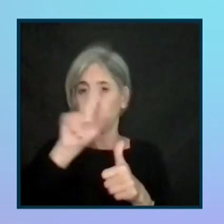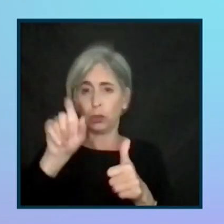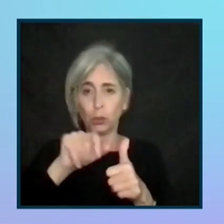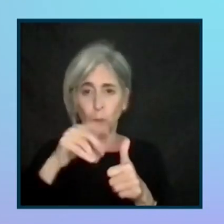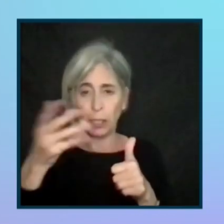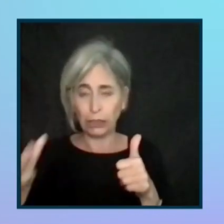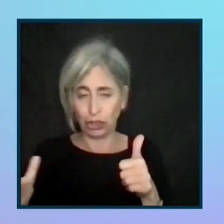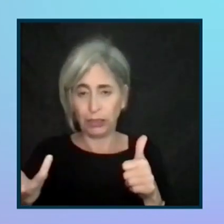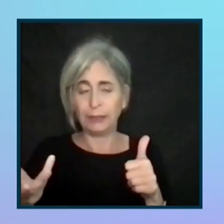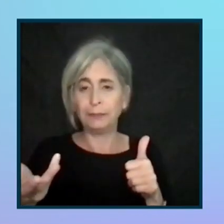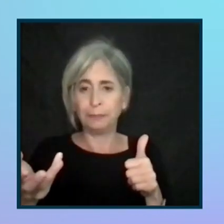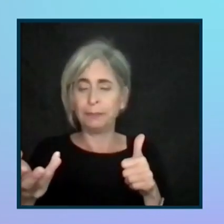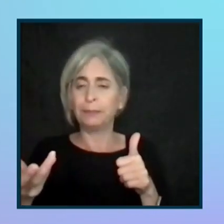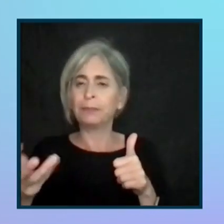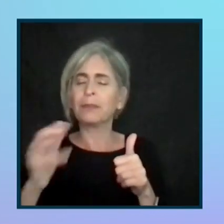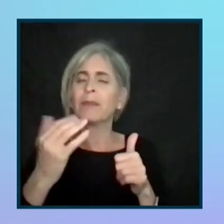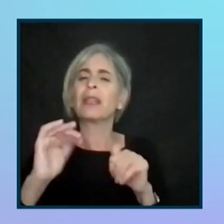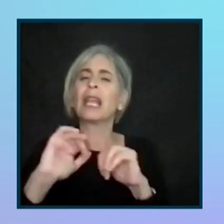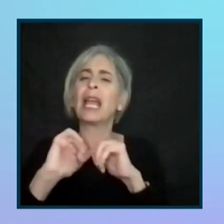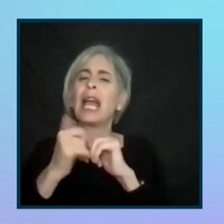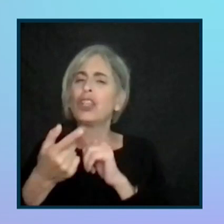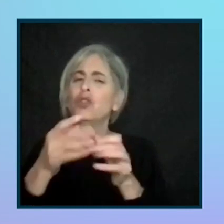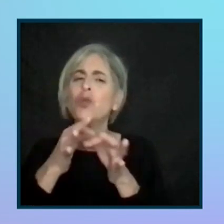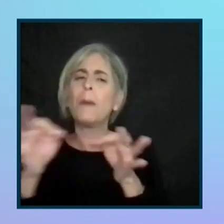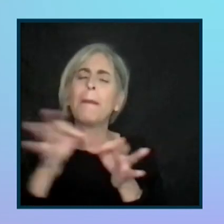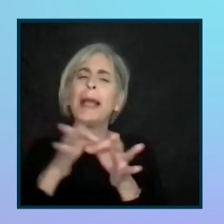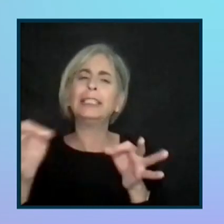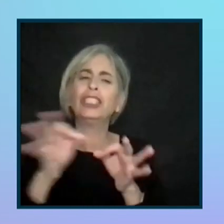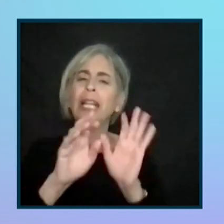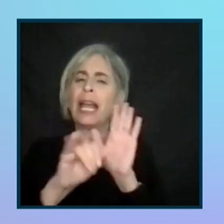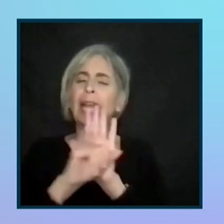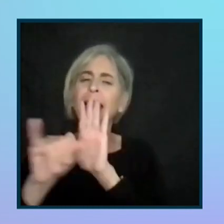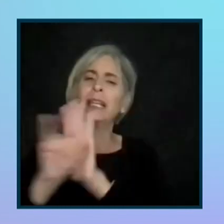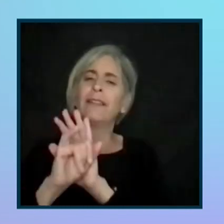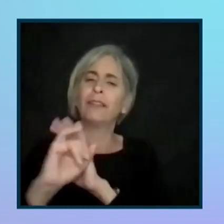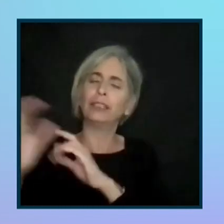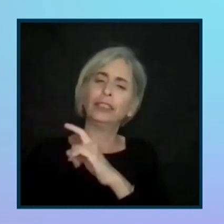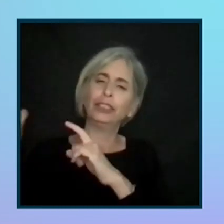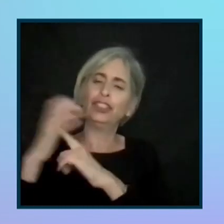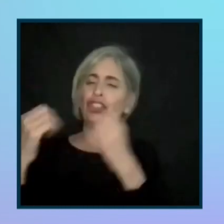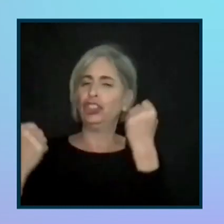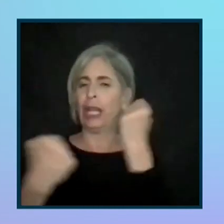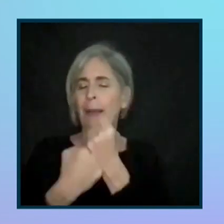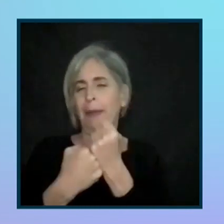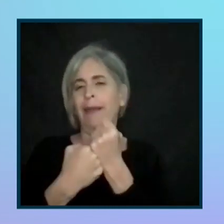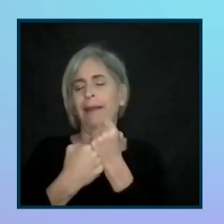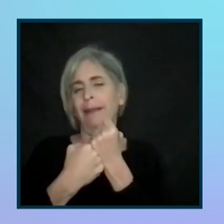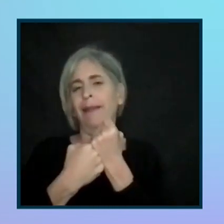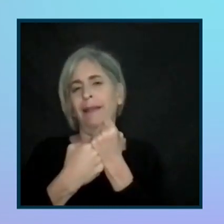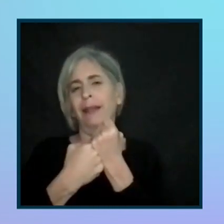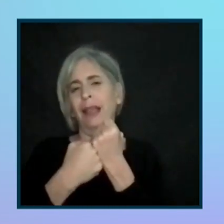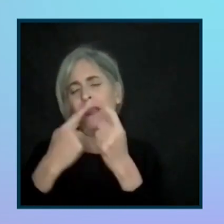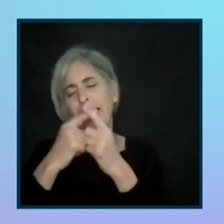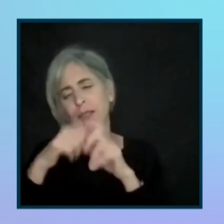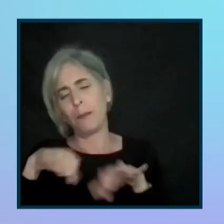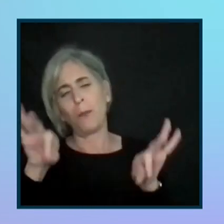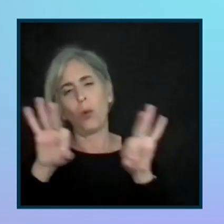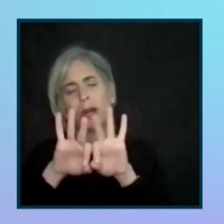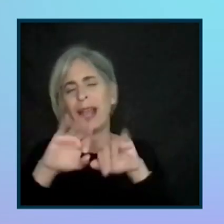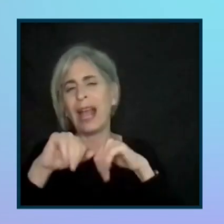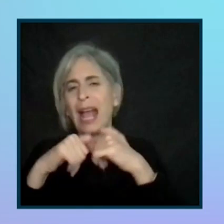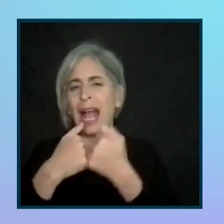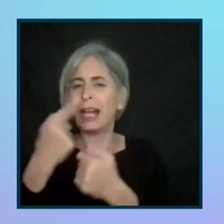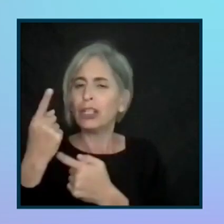is how you mentioned, identifying a champion as one of the important steps. So how do